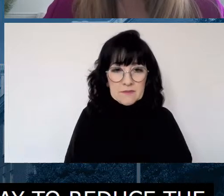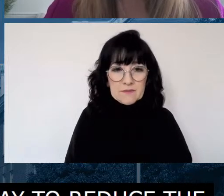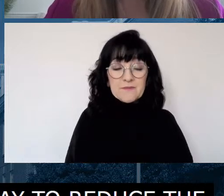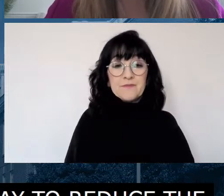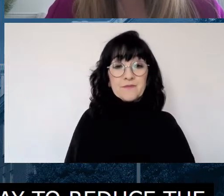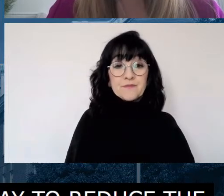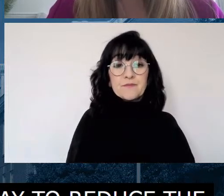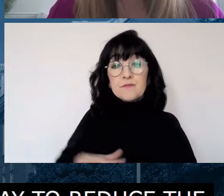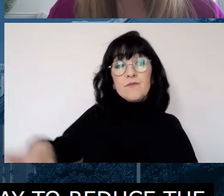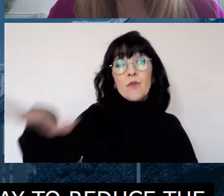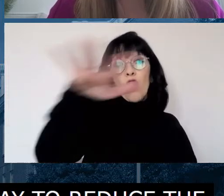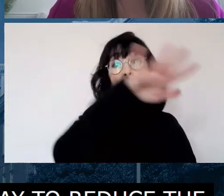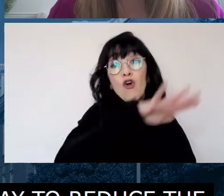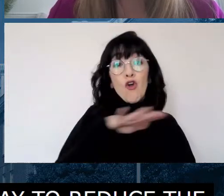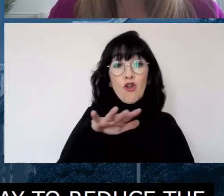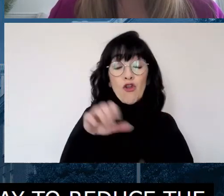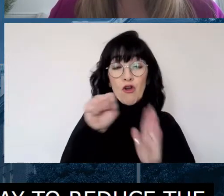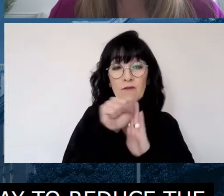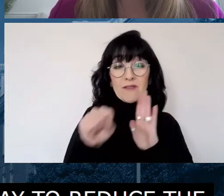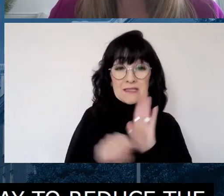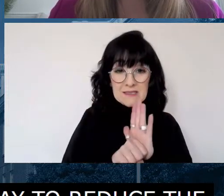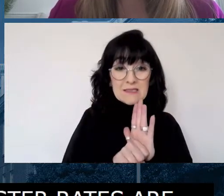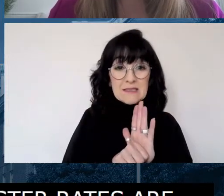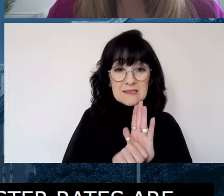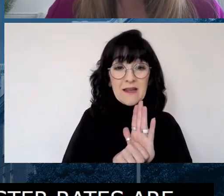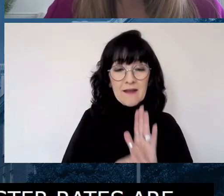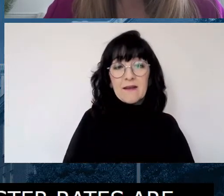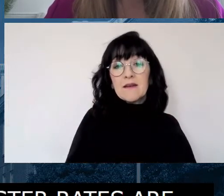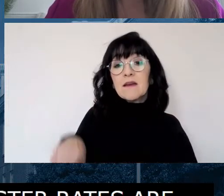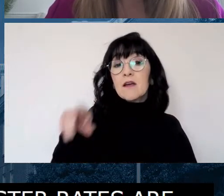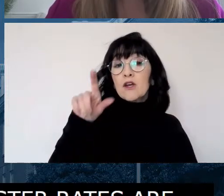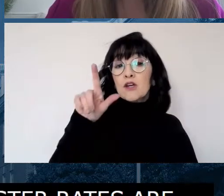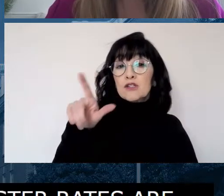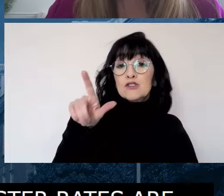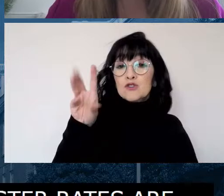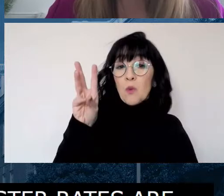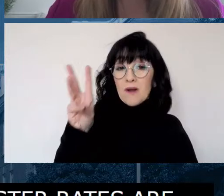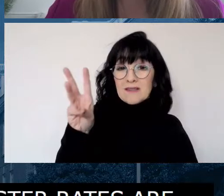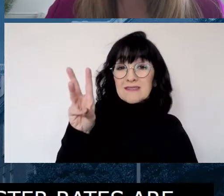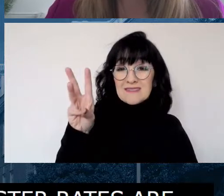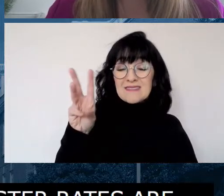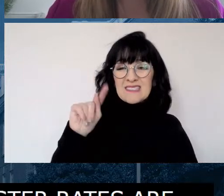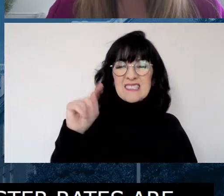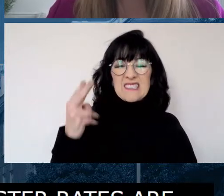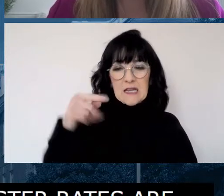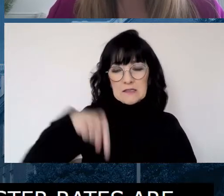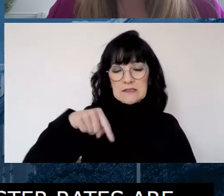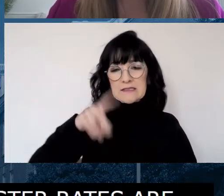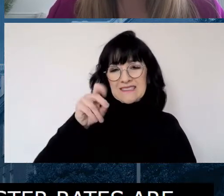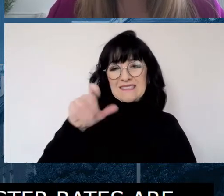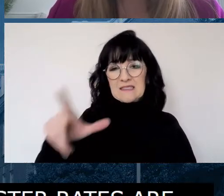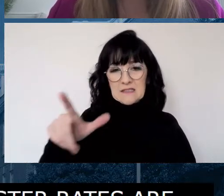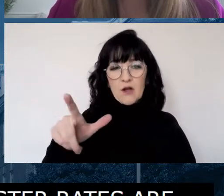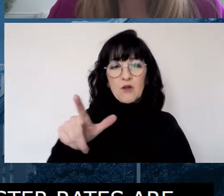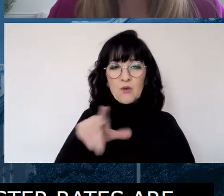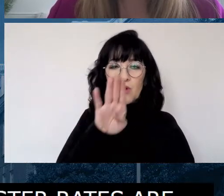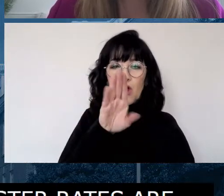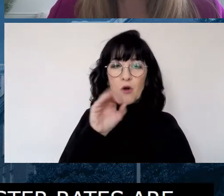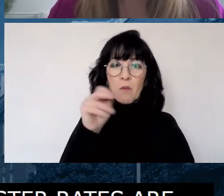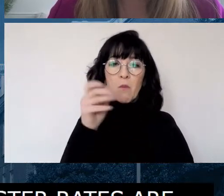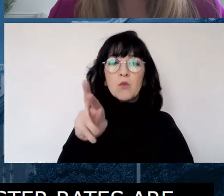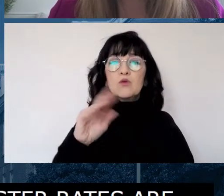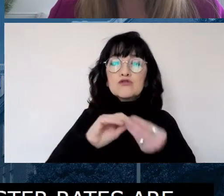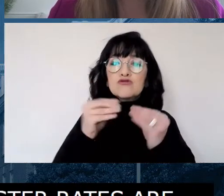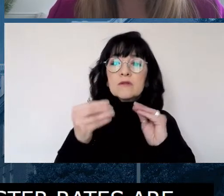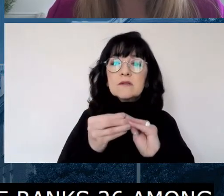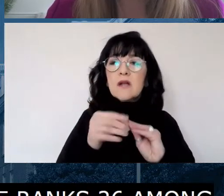26th among all states in overall booster uptake. We know that we can do better, so we're trying to understand the